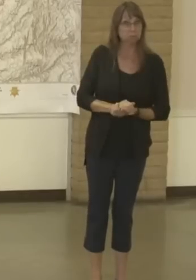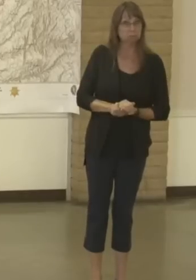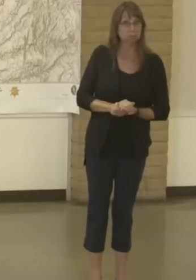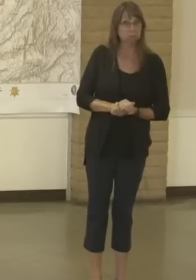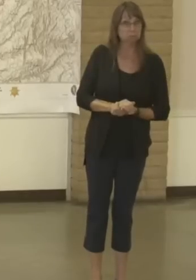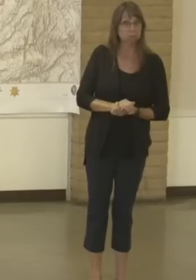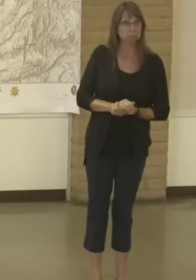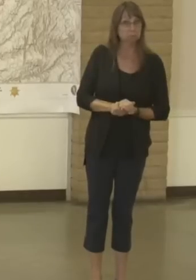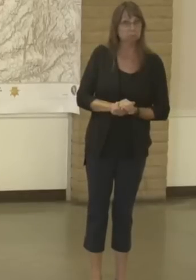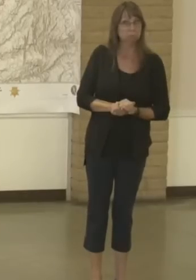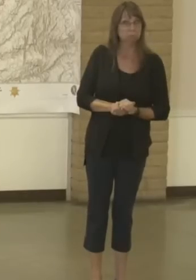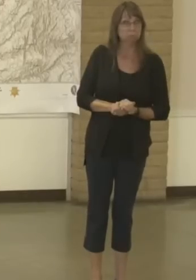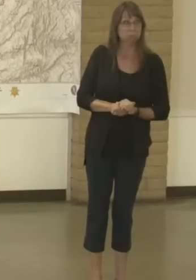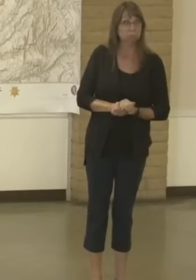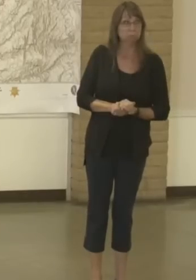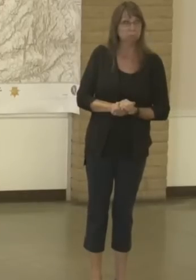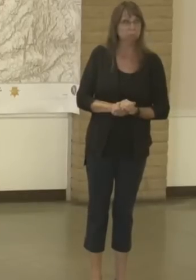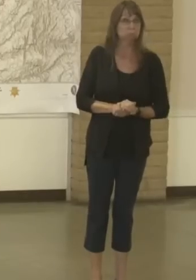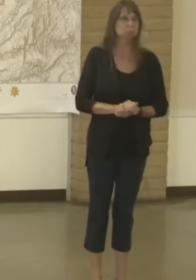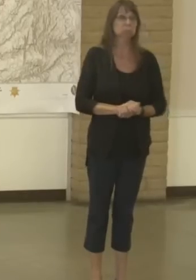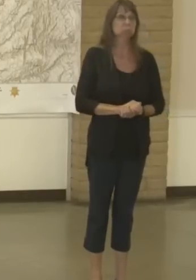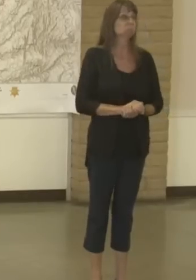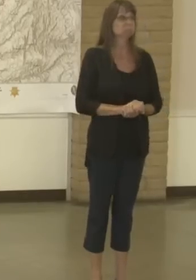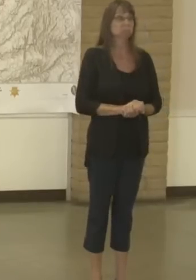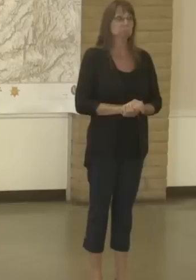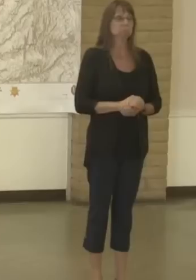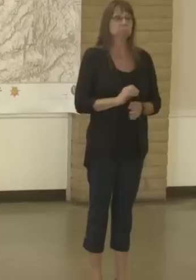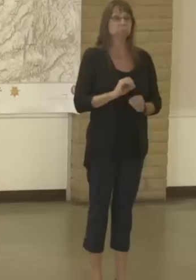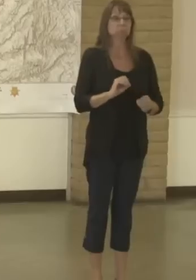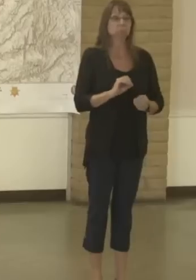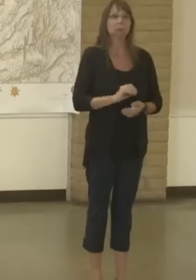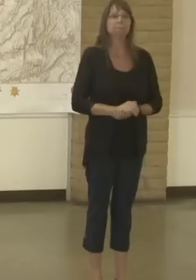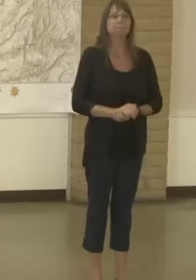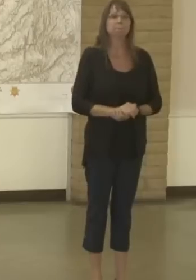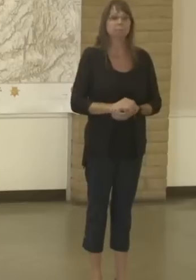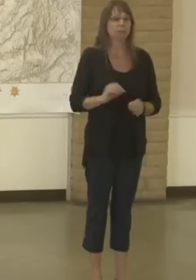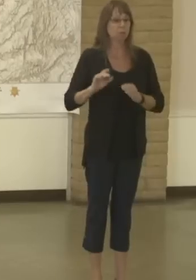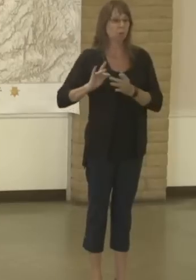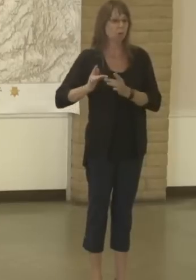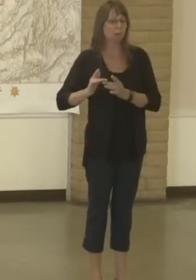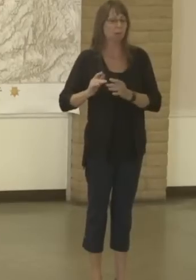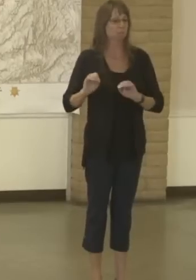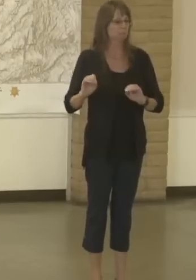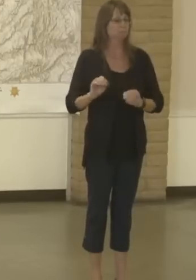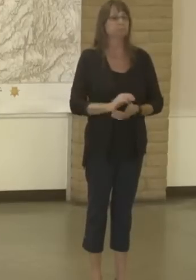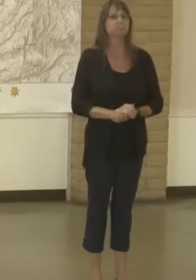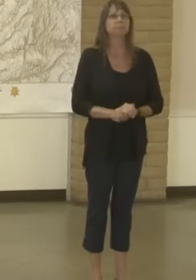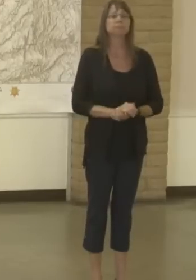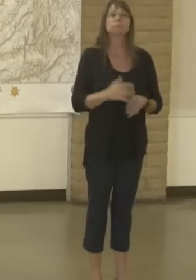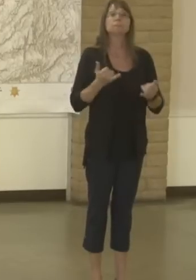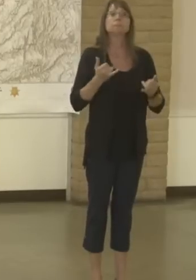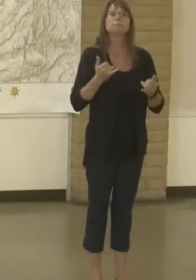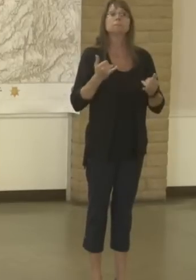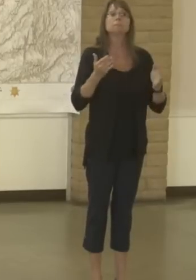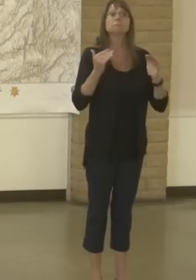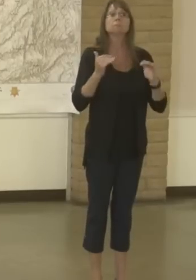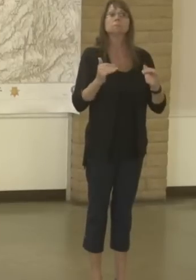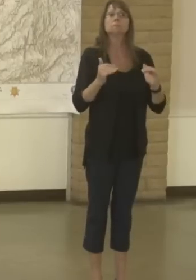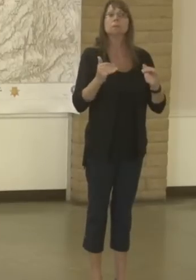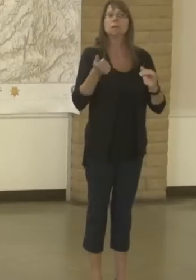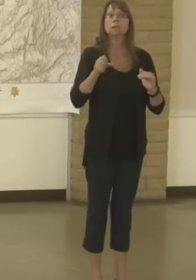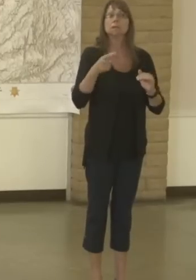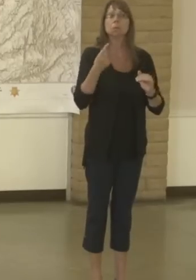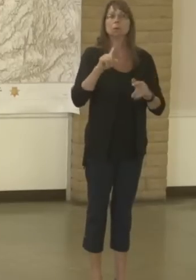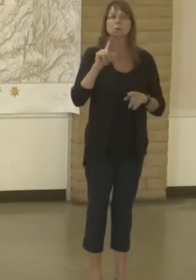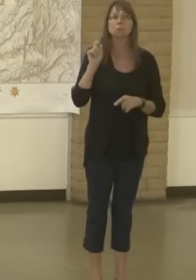fire meteorologist? All right, there are no questions online. And then, does anybody have any questions